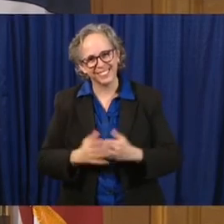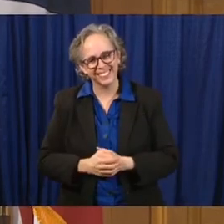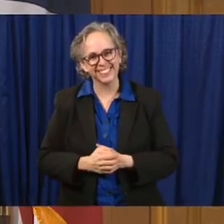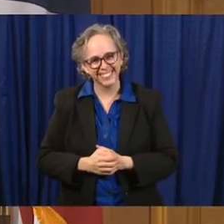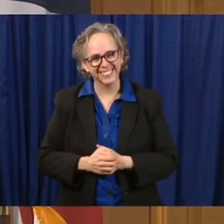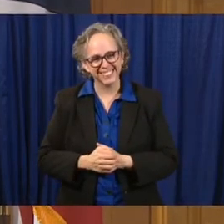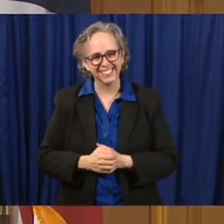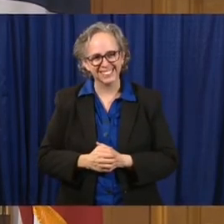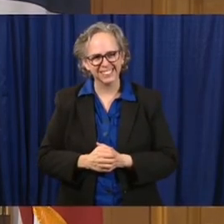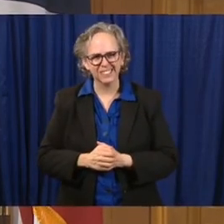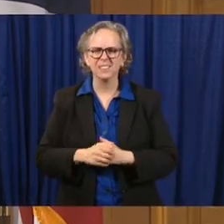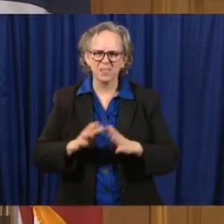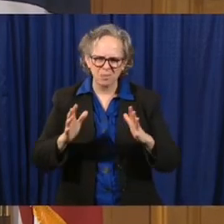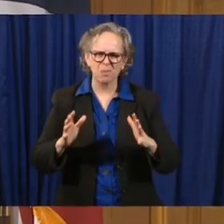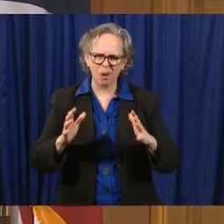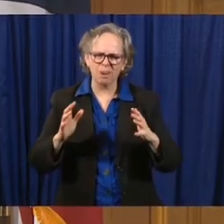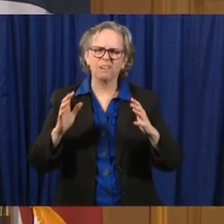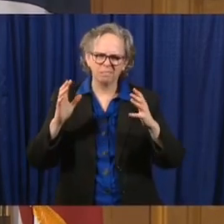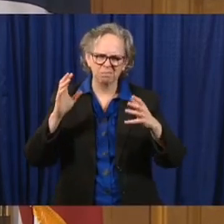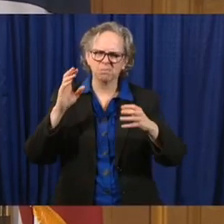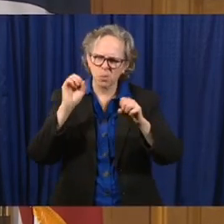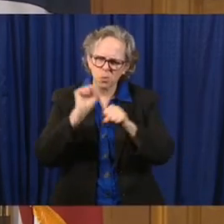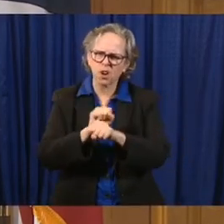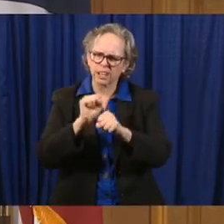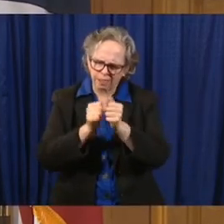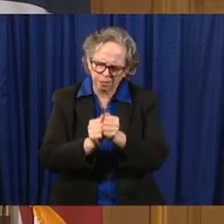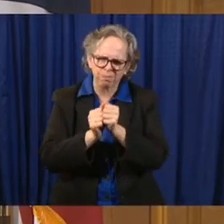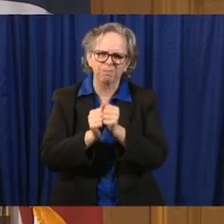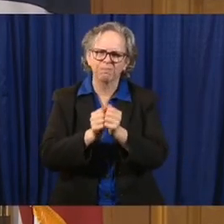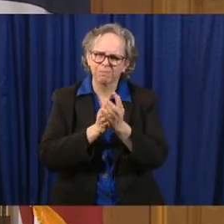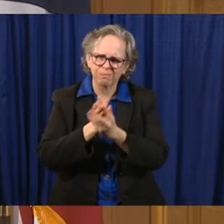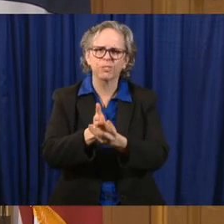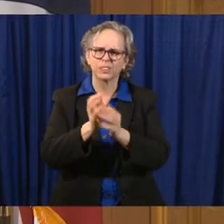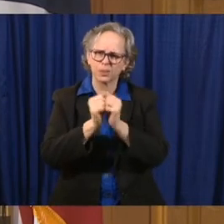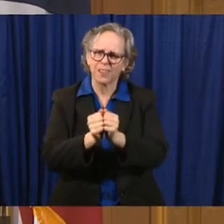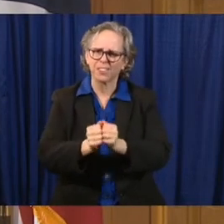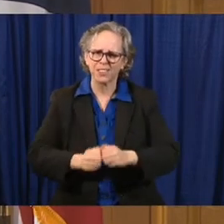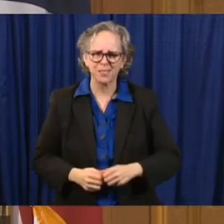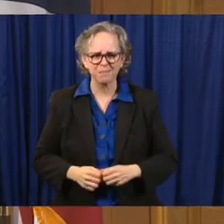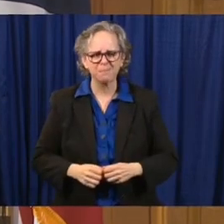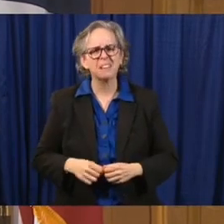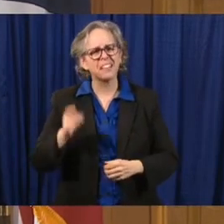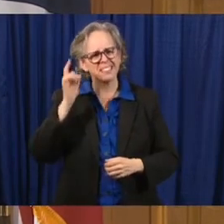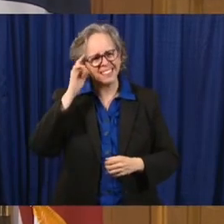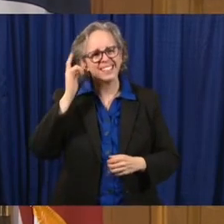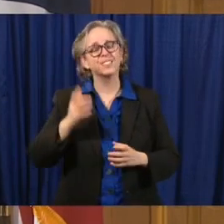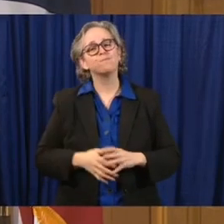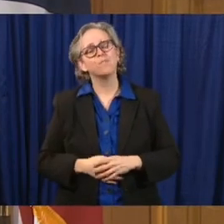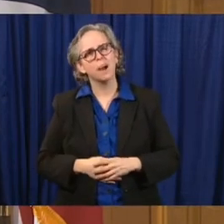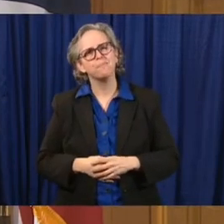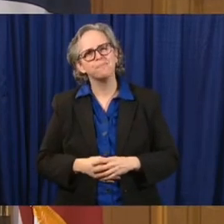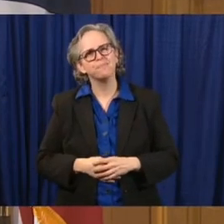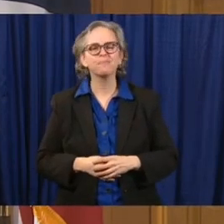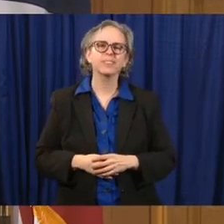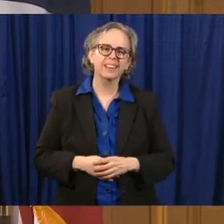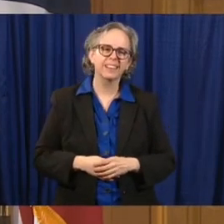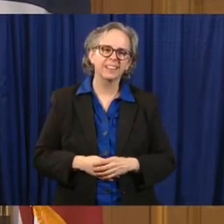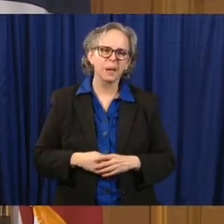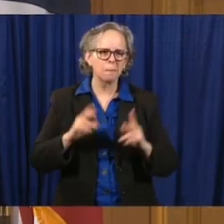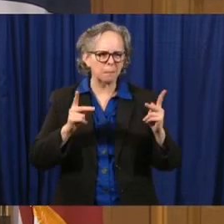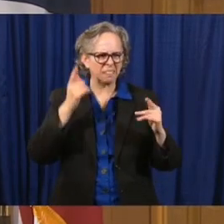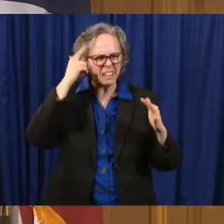out. We've never had to do anything quite like this before. The technology that was here in